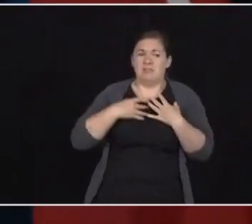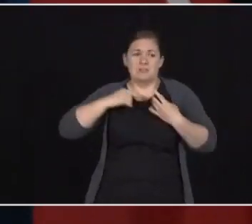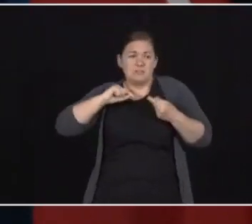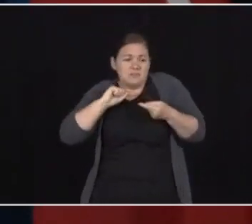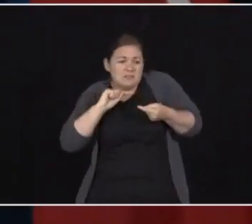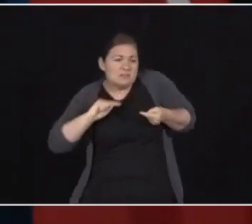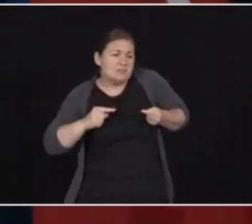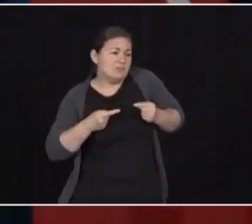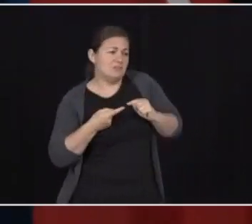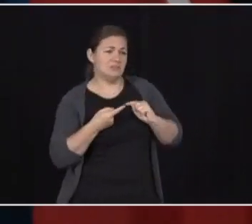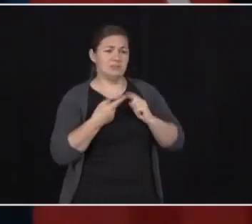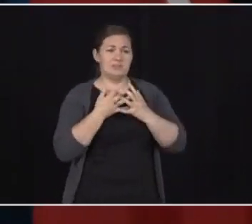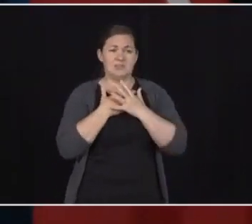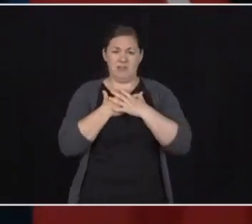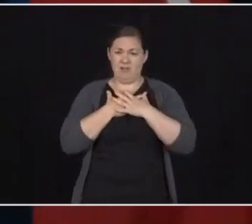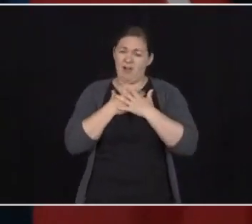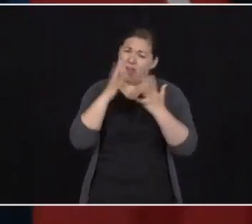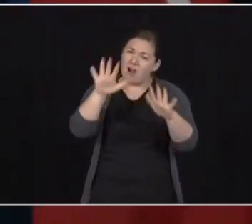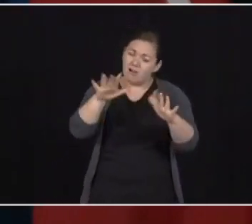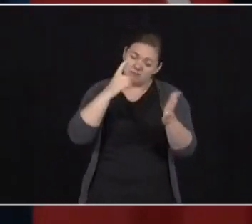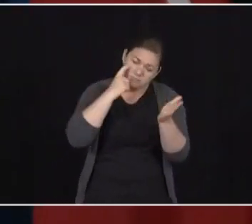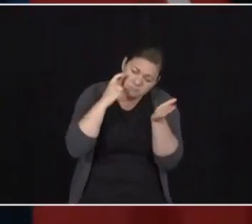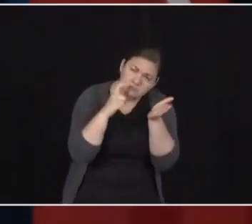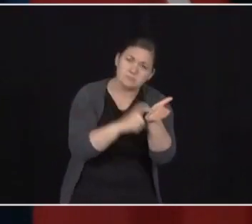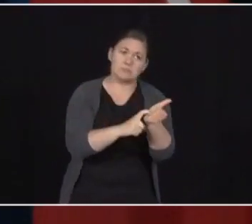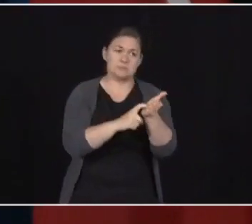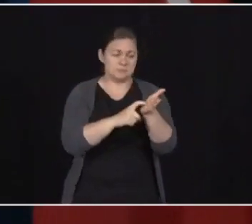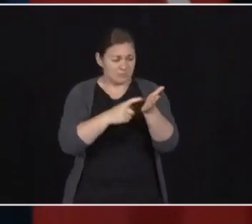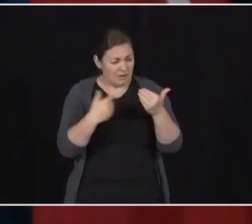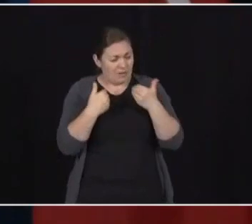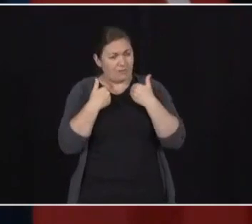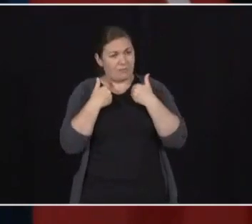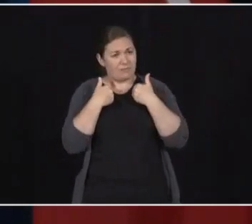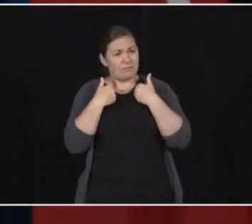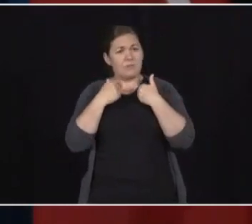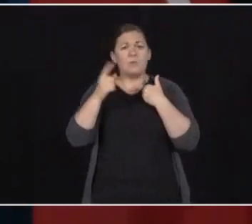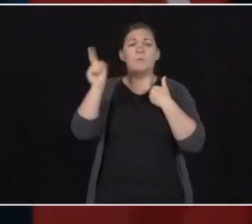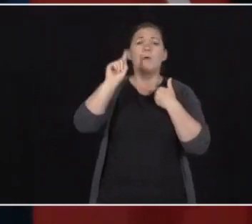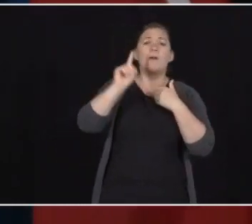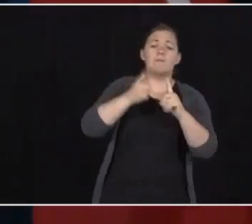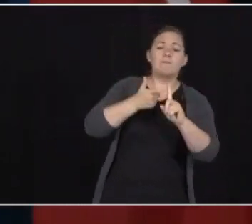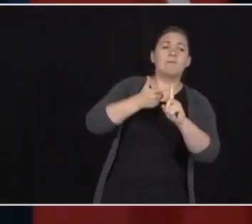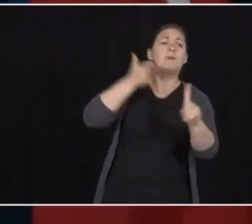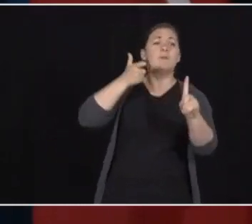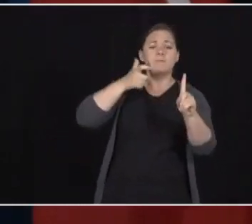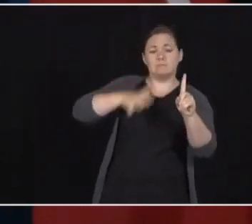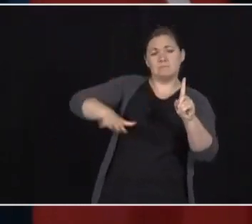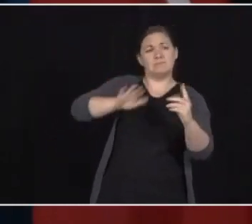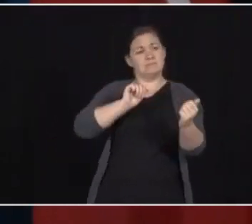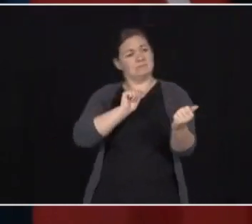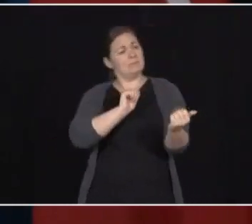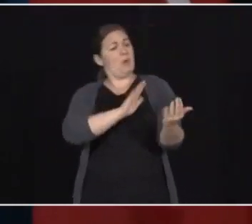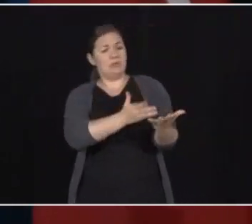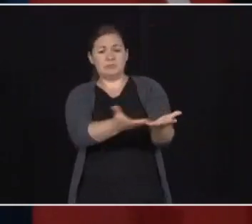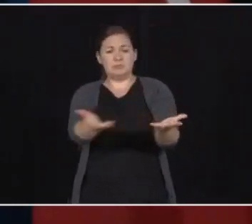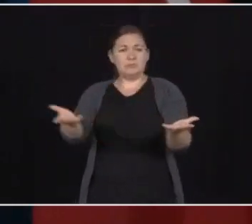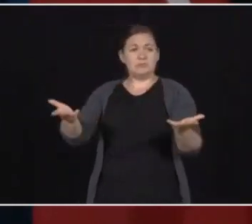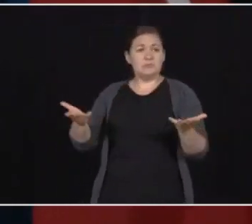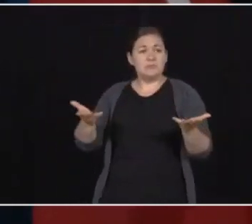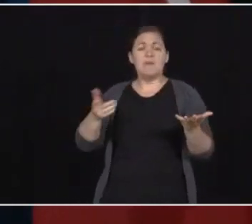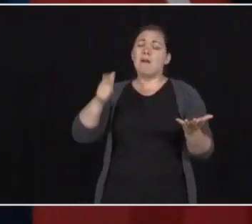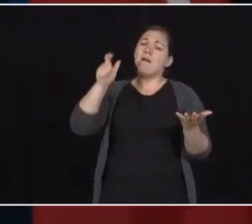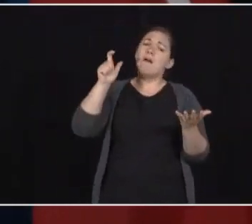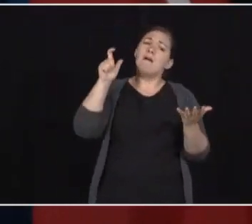We must acknowledge where it is coming from. And that means coming face to face with some of the